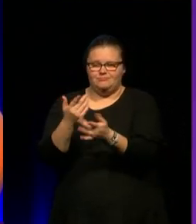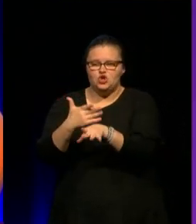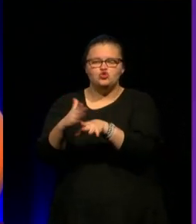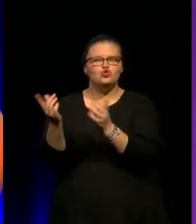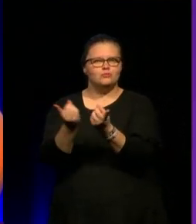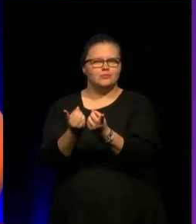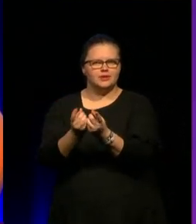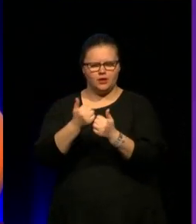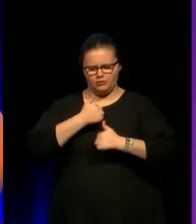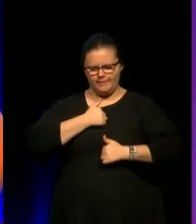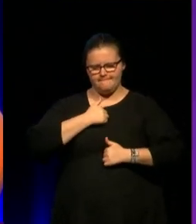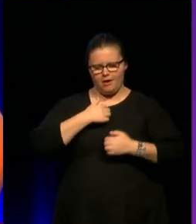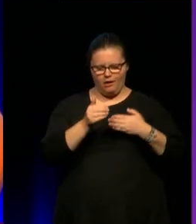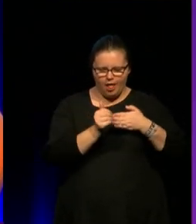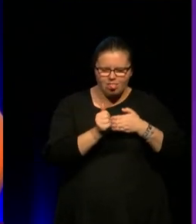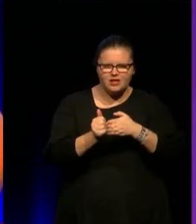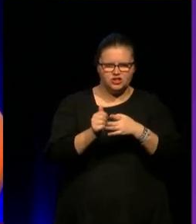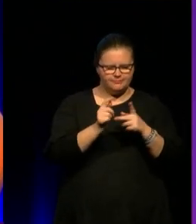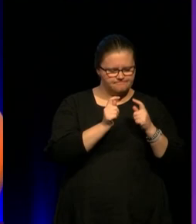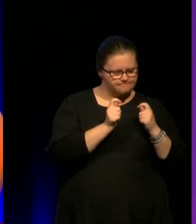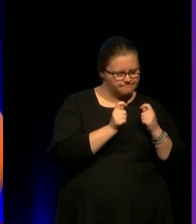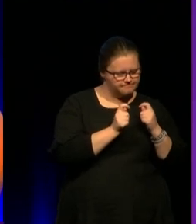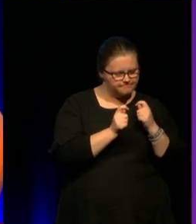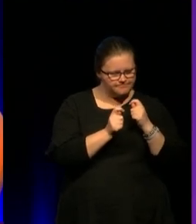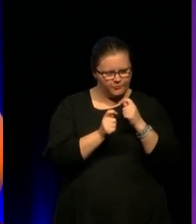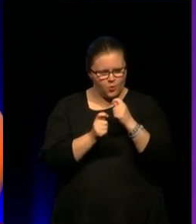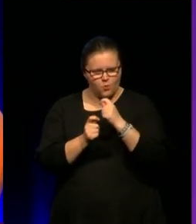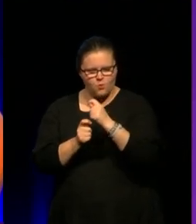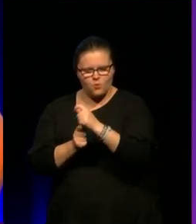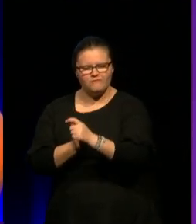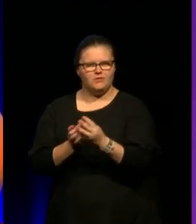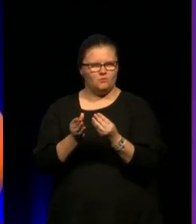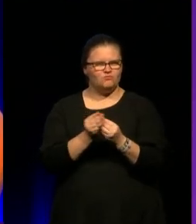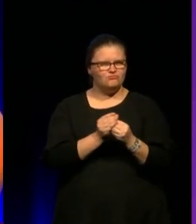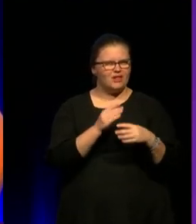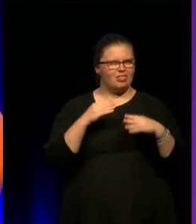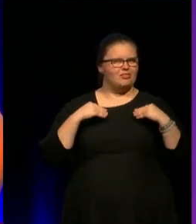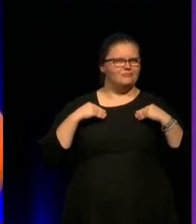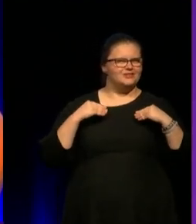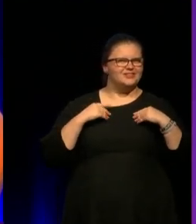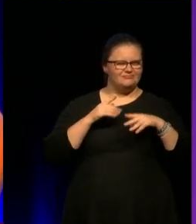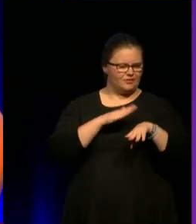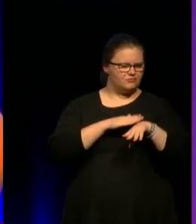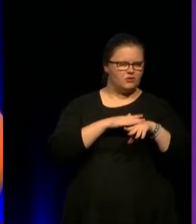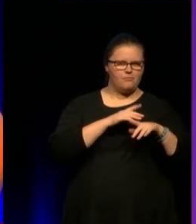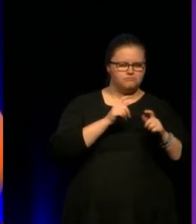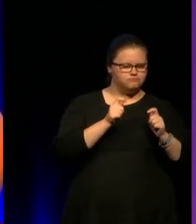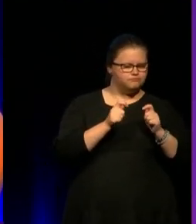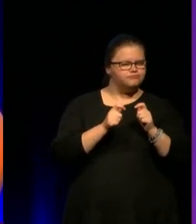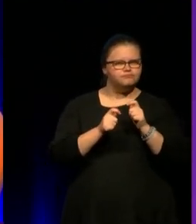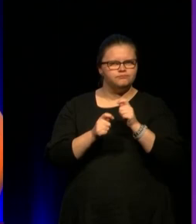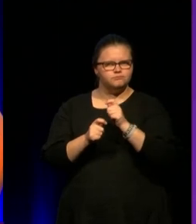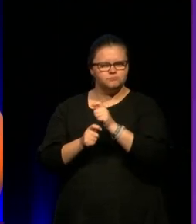my leadership has evolved with the company and grown with the company as we've kind of run into